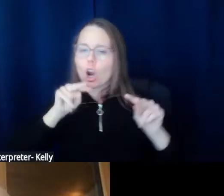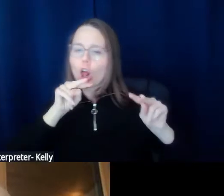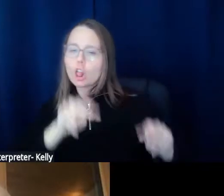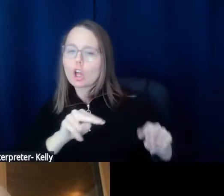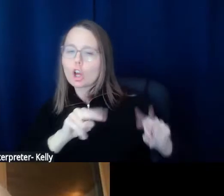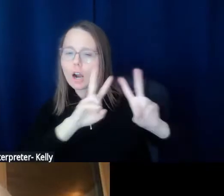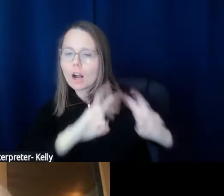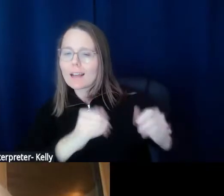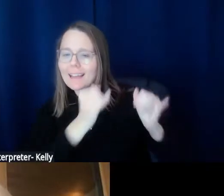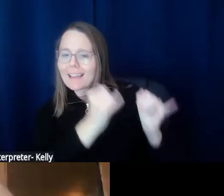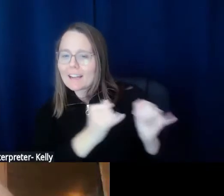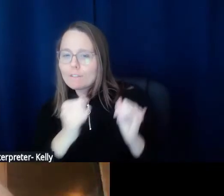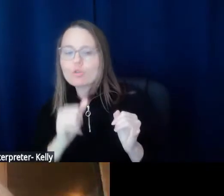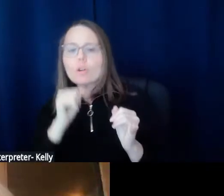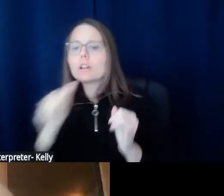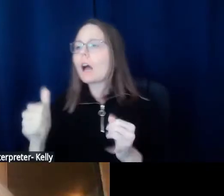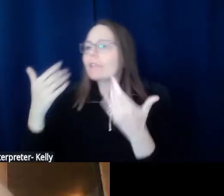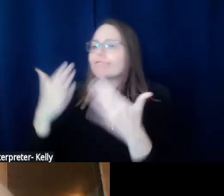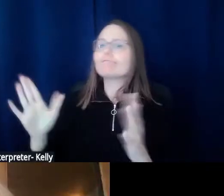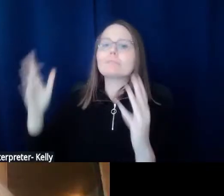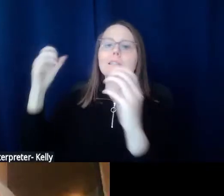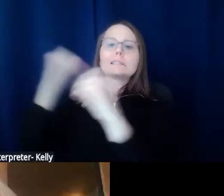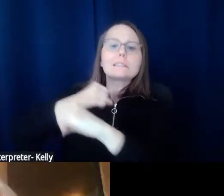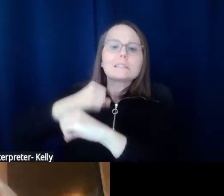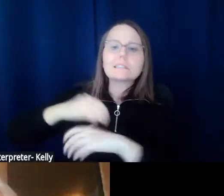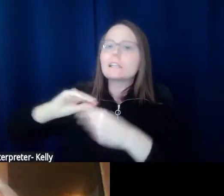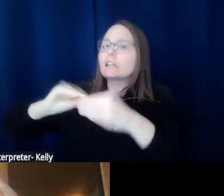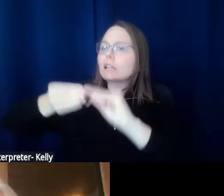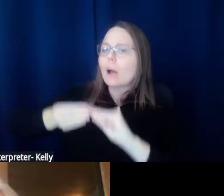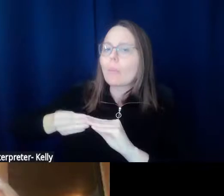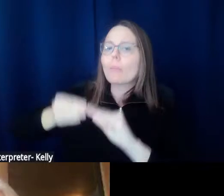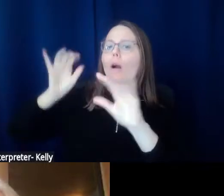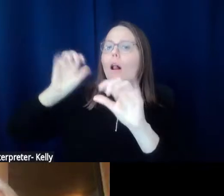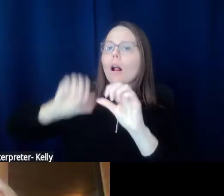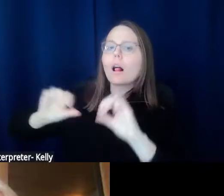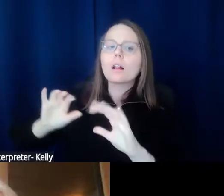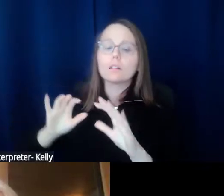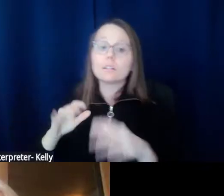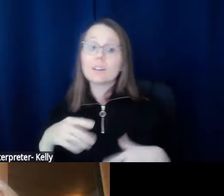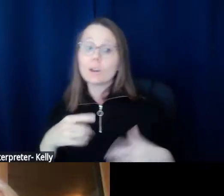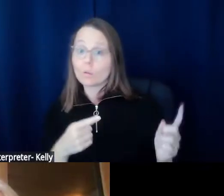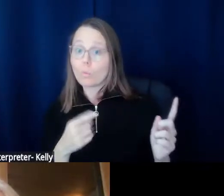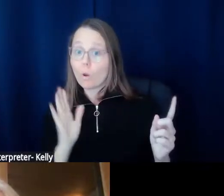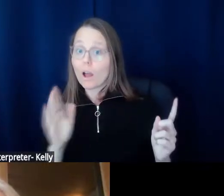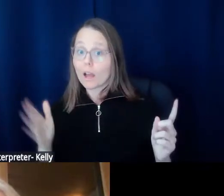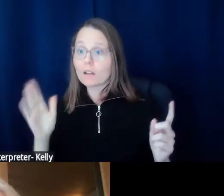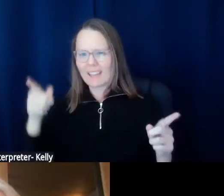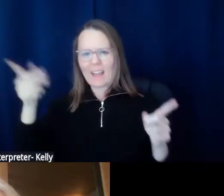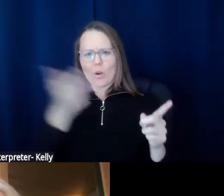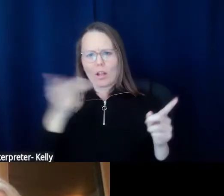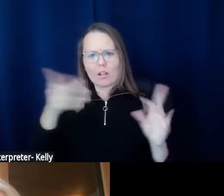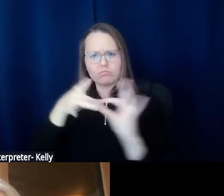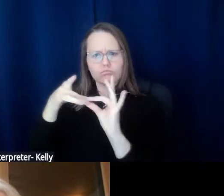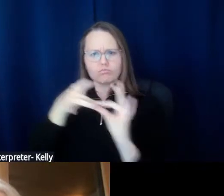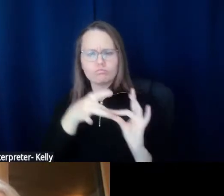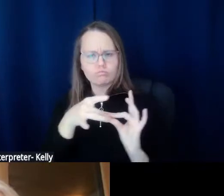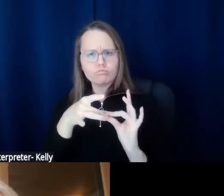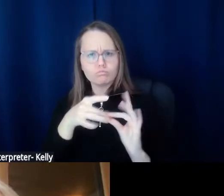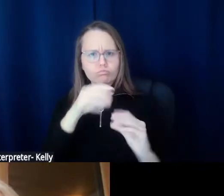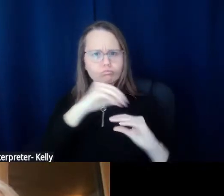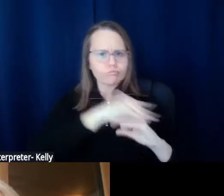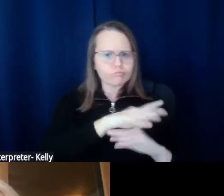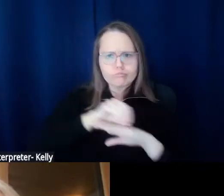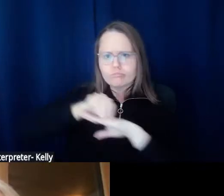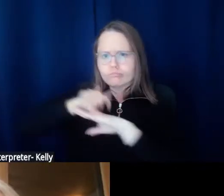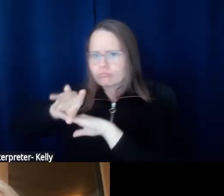not the statistical model necessarily. Now, of course, one's going to inform the other, but I would say to really be present